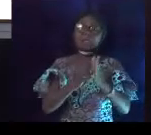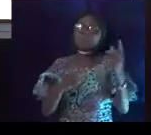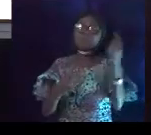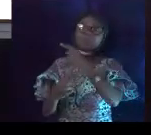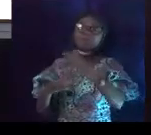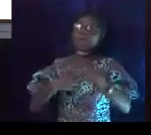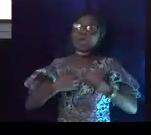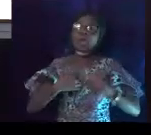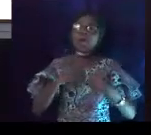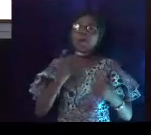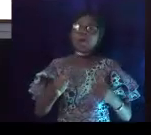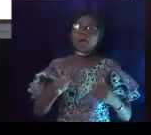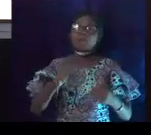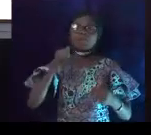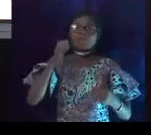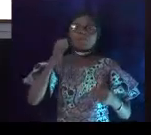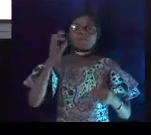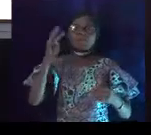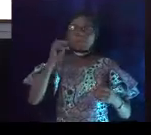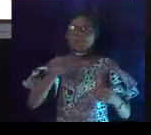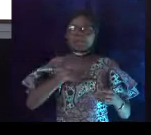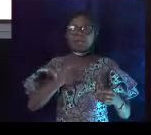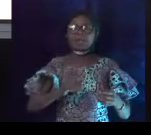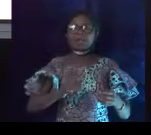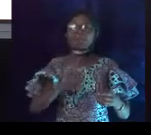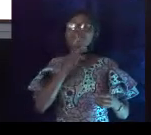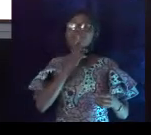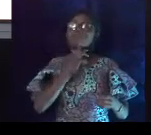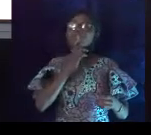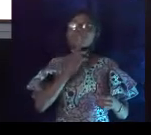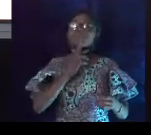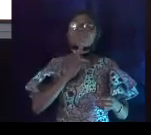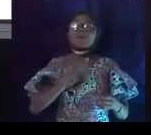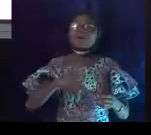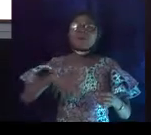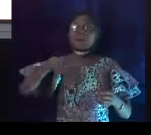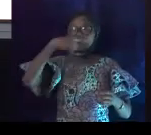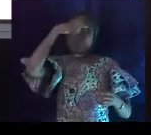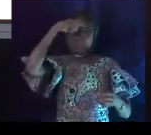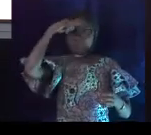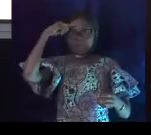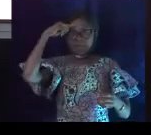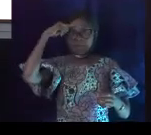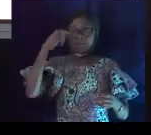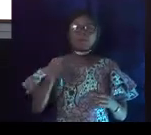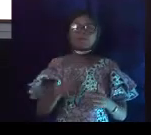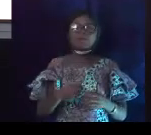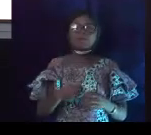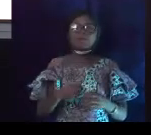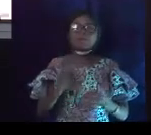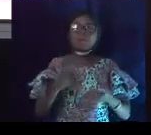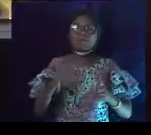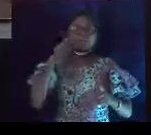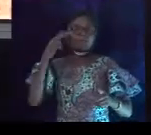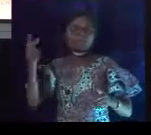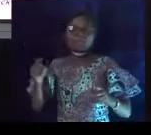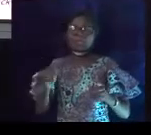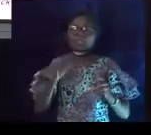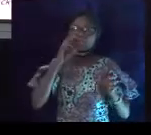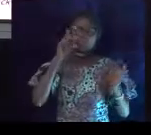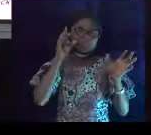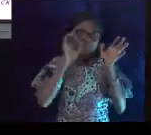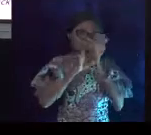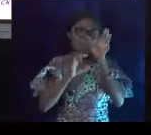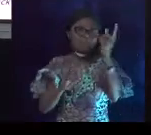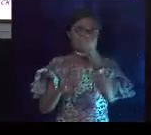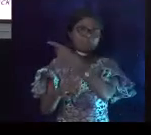And examples, we have them like red sex-link, black sex-link. Let's look at the picture of what I'm